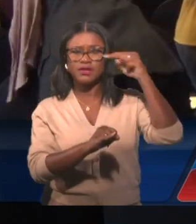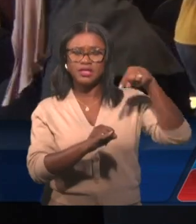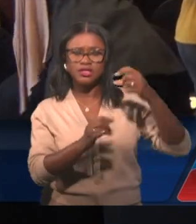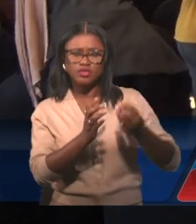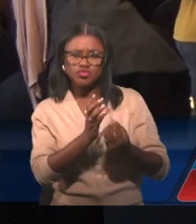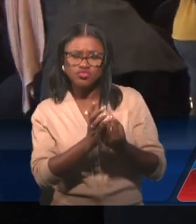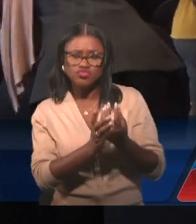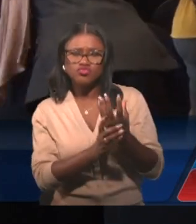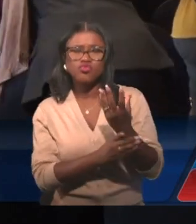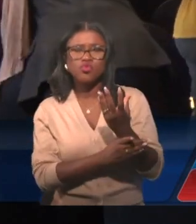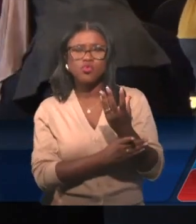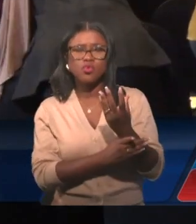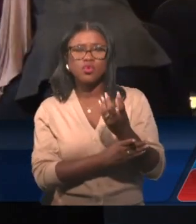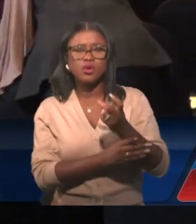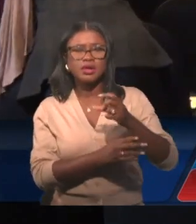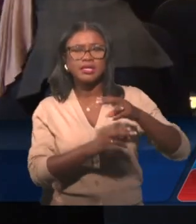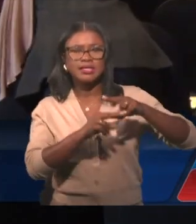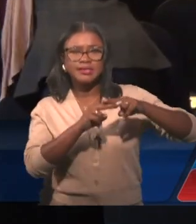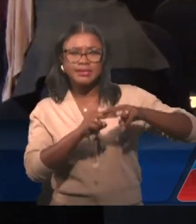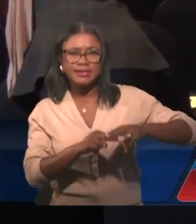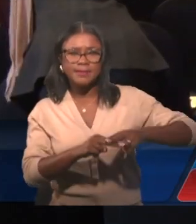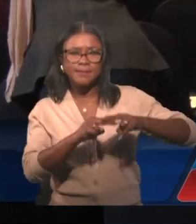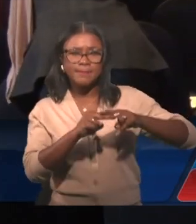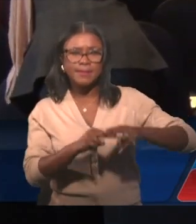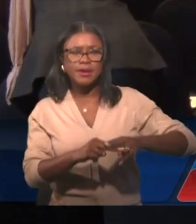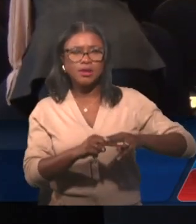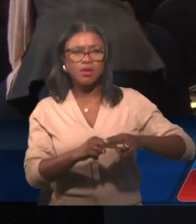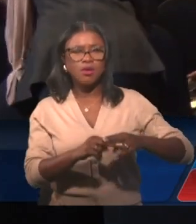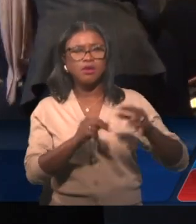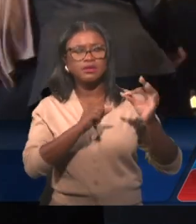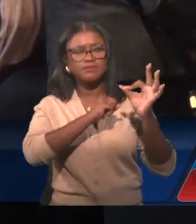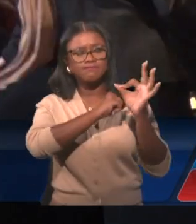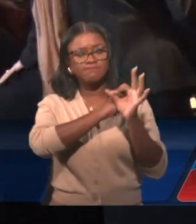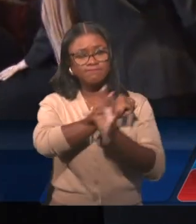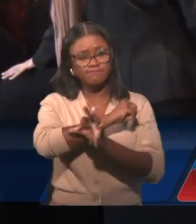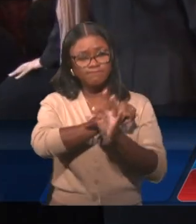have, relied on foreign